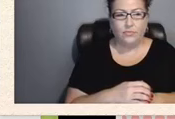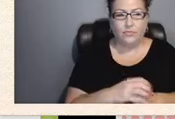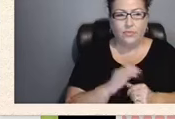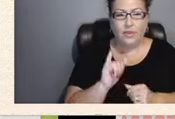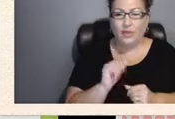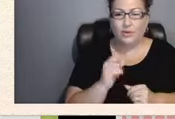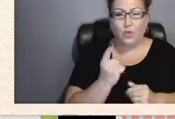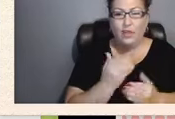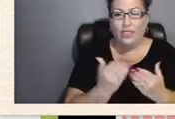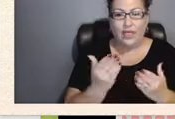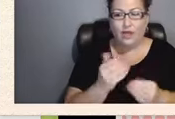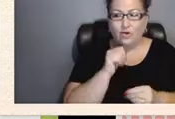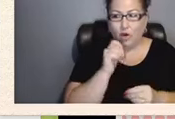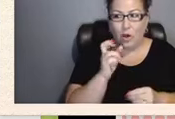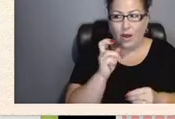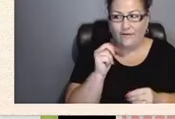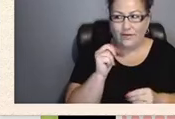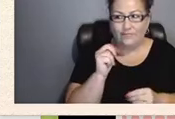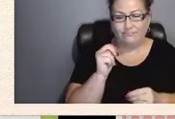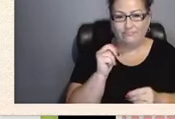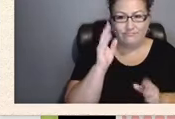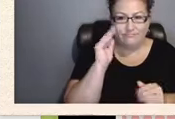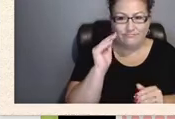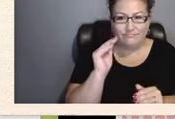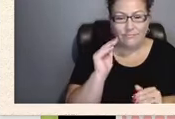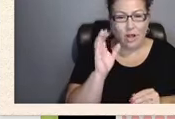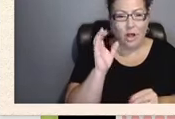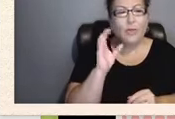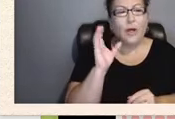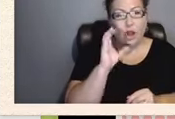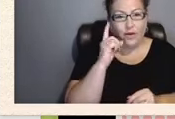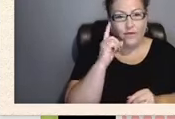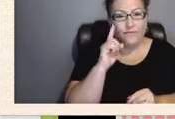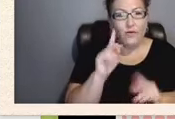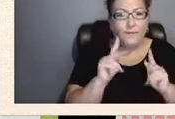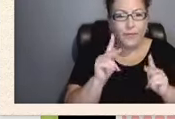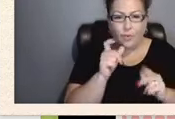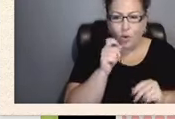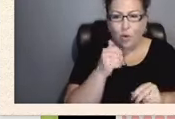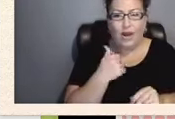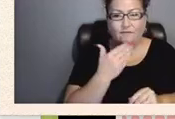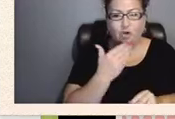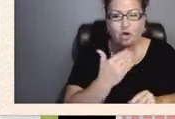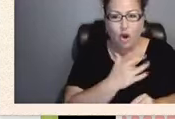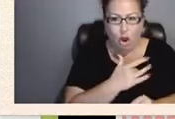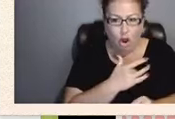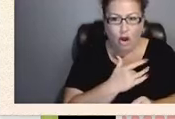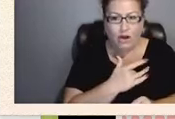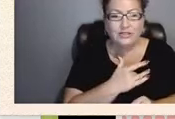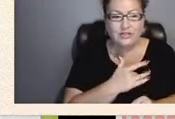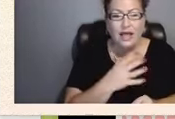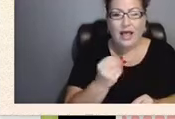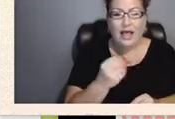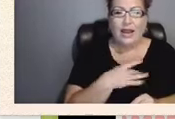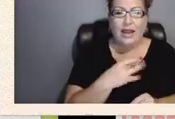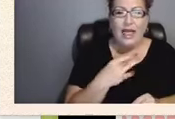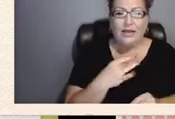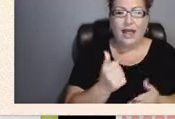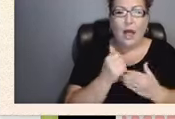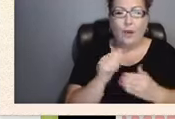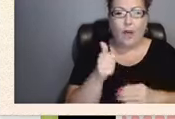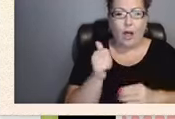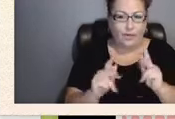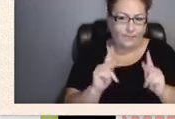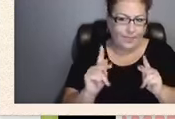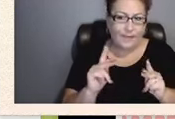look for people that have a good heart, that love to help other people. And